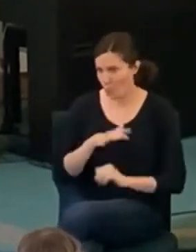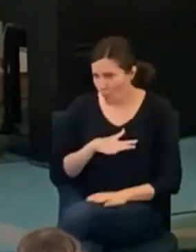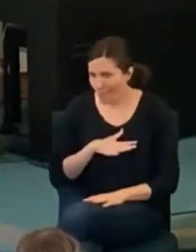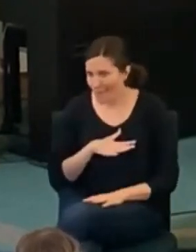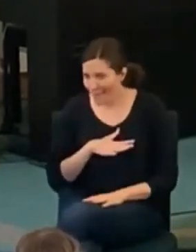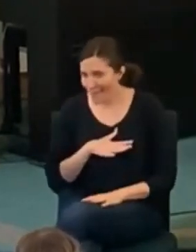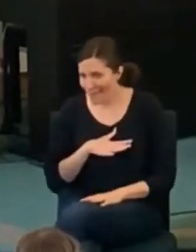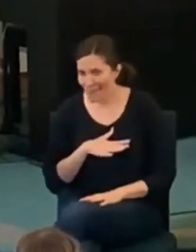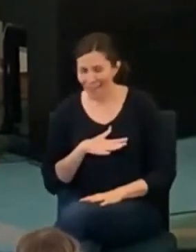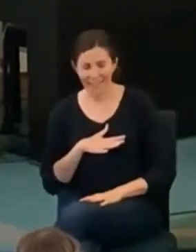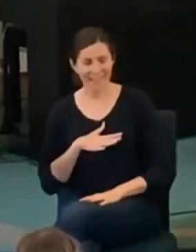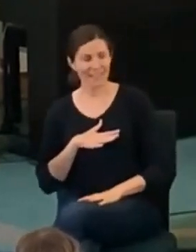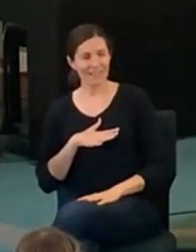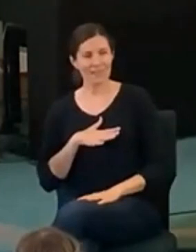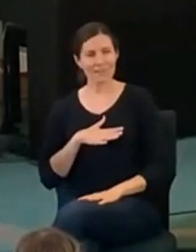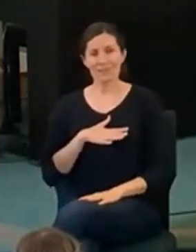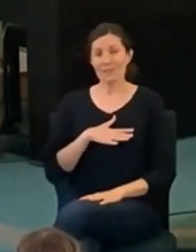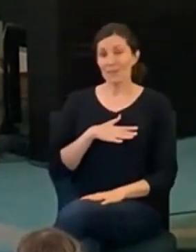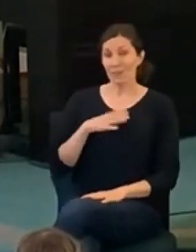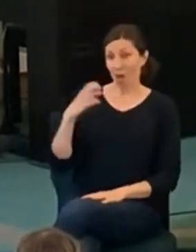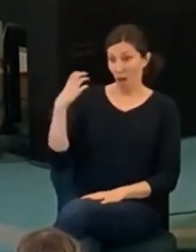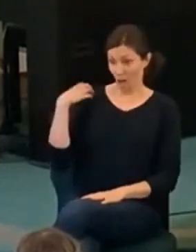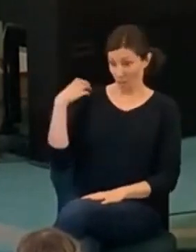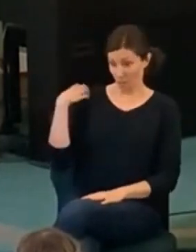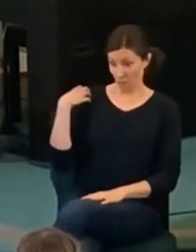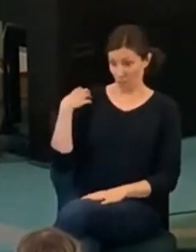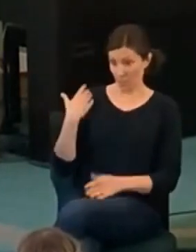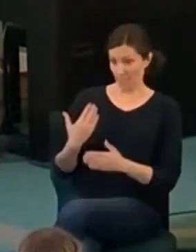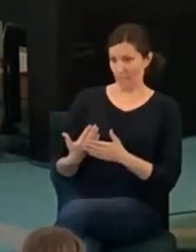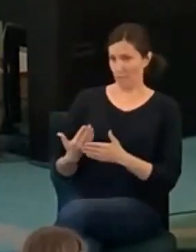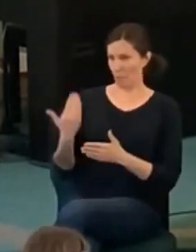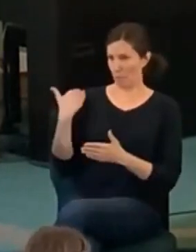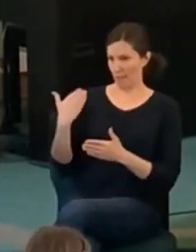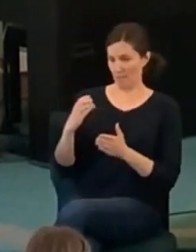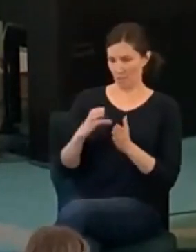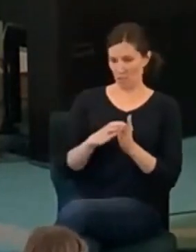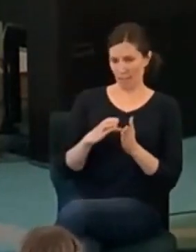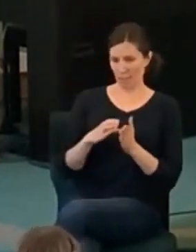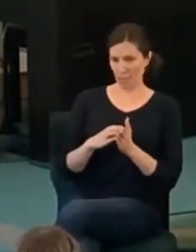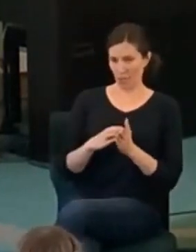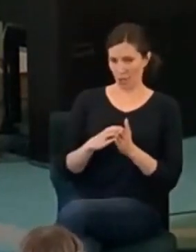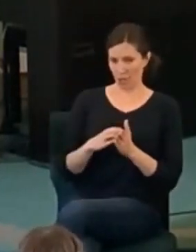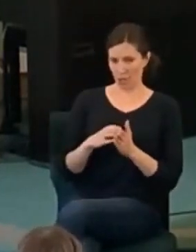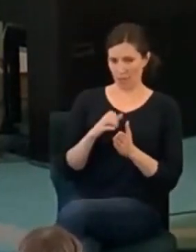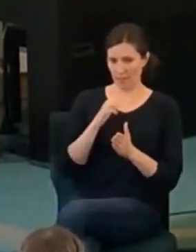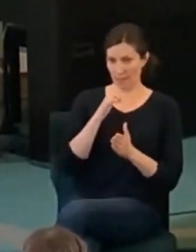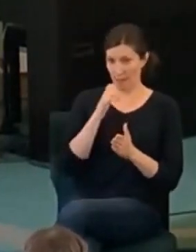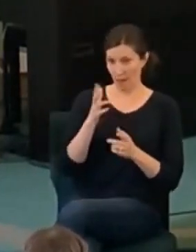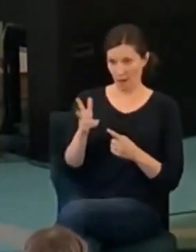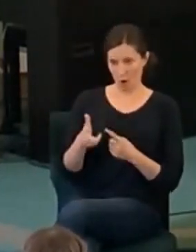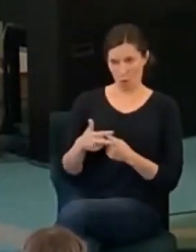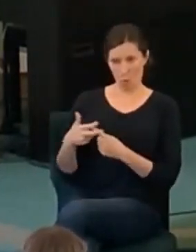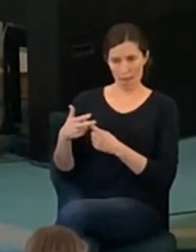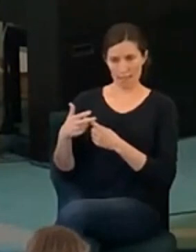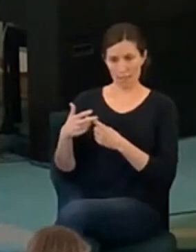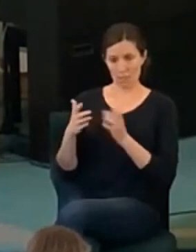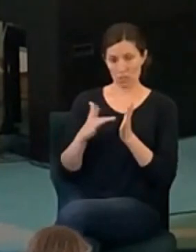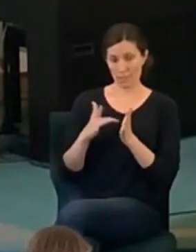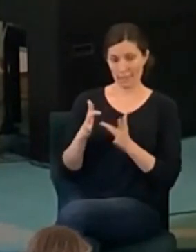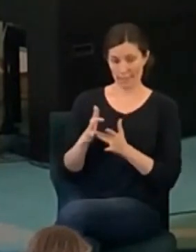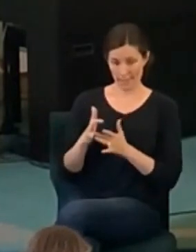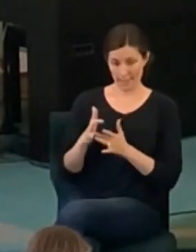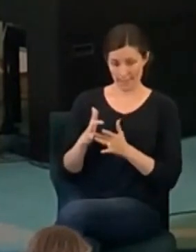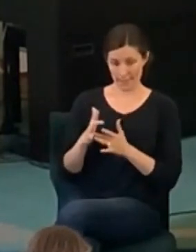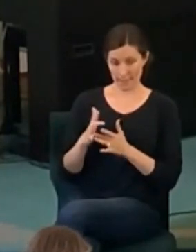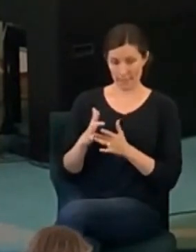punish her, the man deserves the same punishment that she is supposed to receive. And this leads us to think this